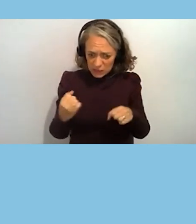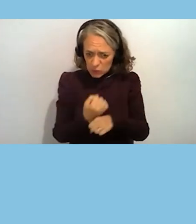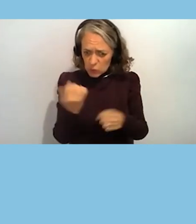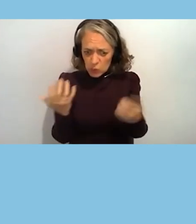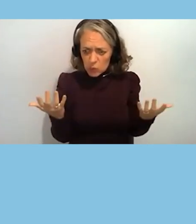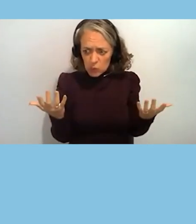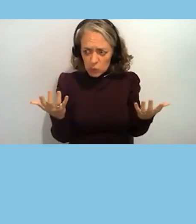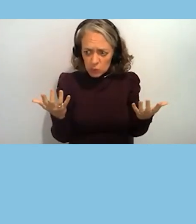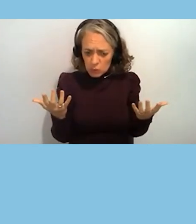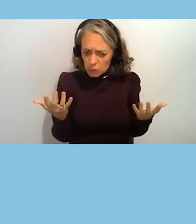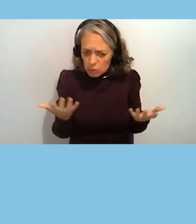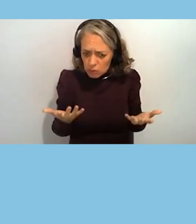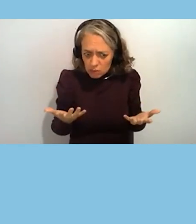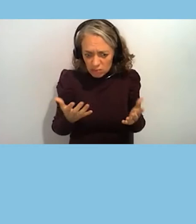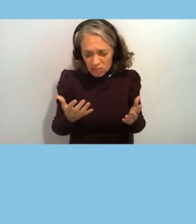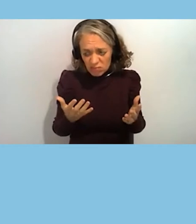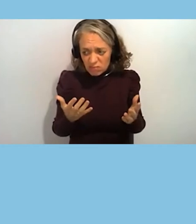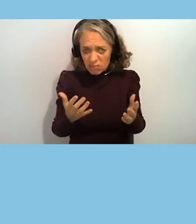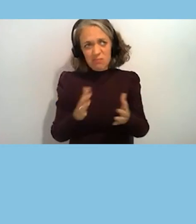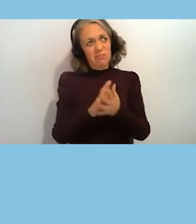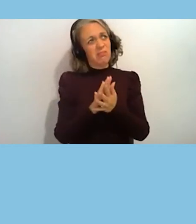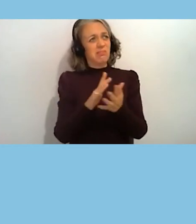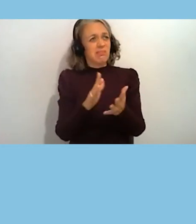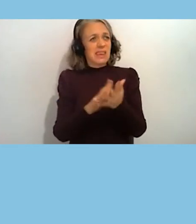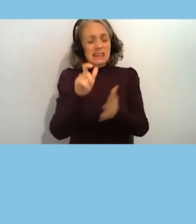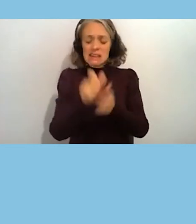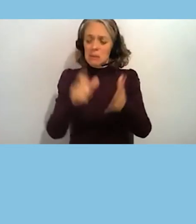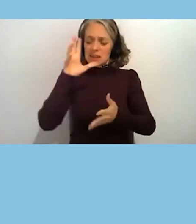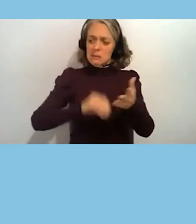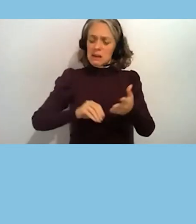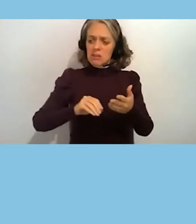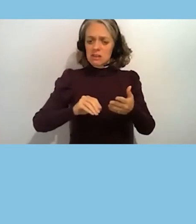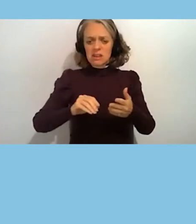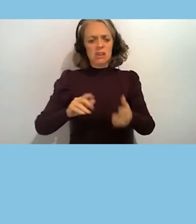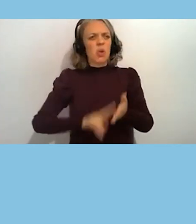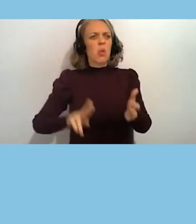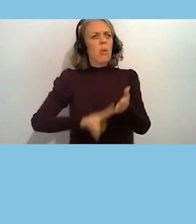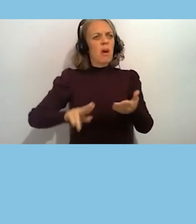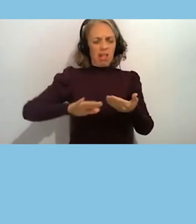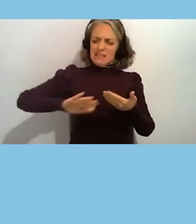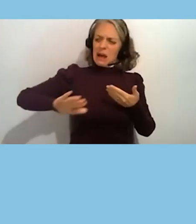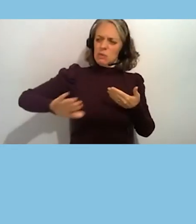disability experience seems outside the loop of normal life?